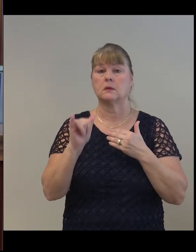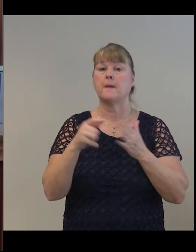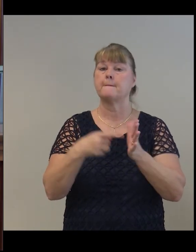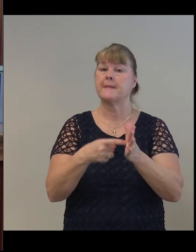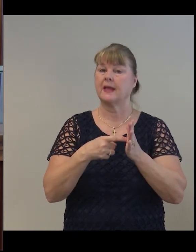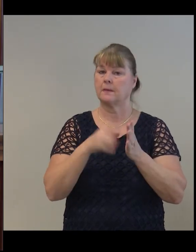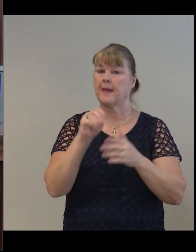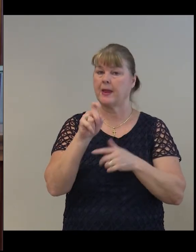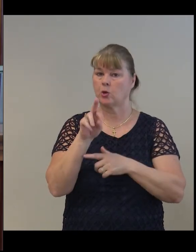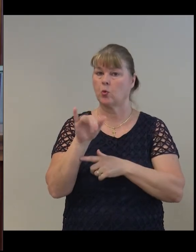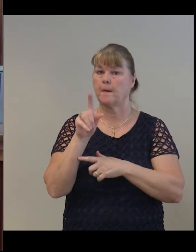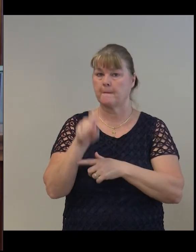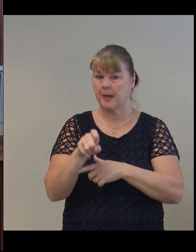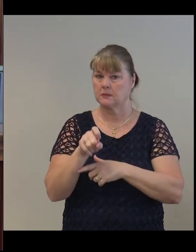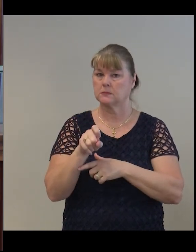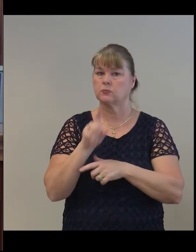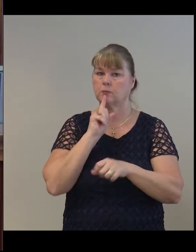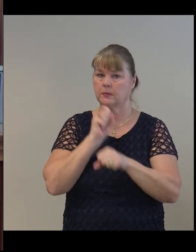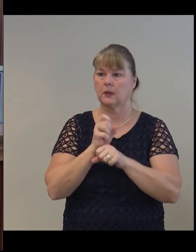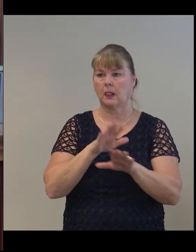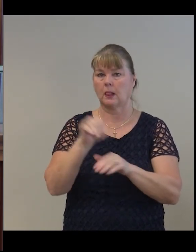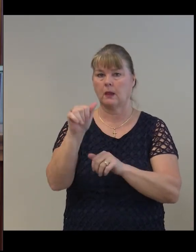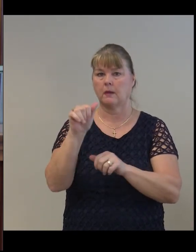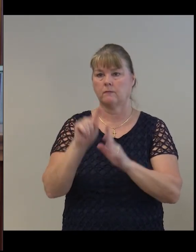that is a mandatory evacuation order.